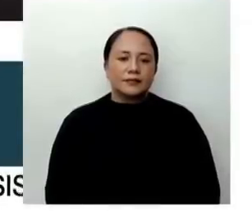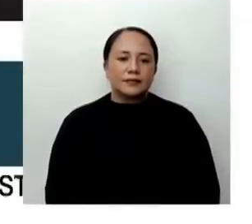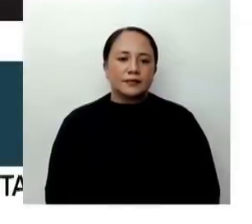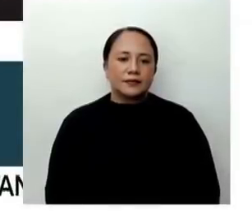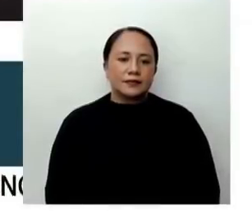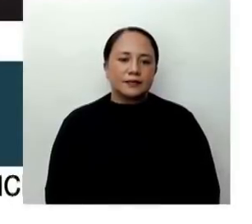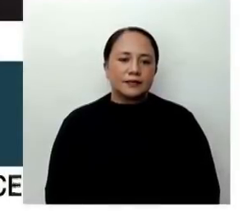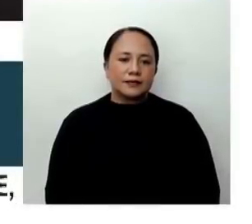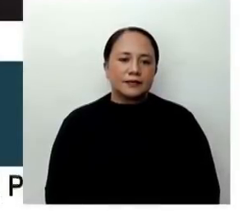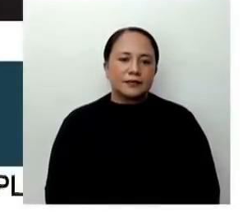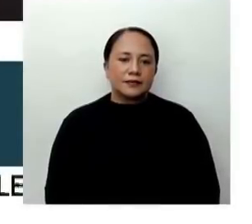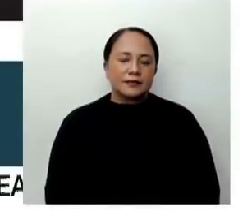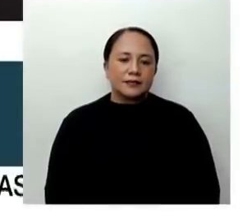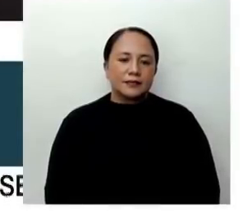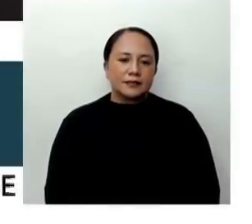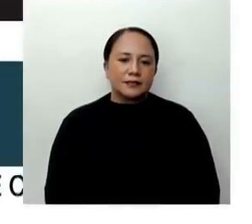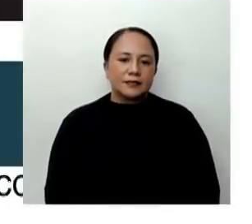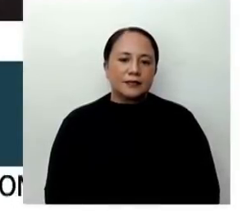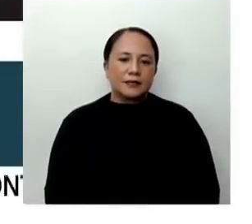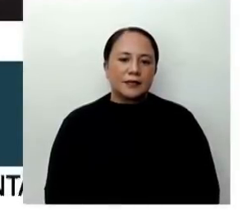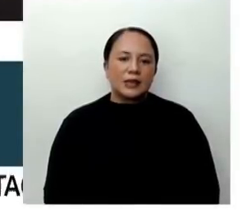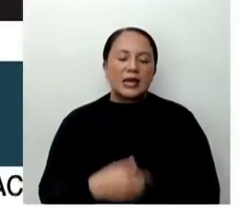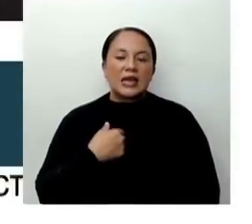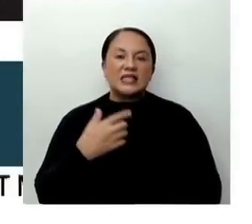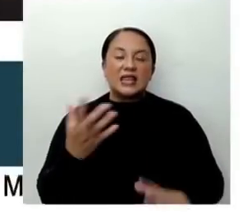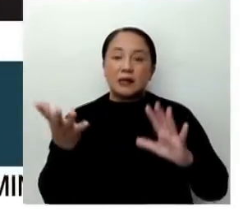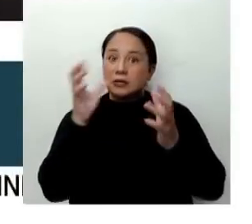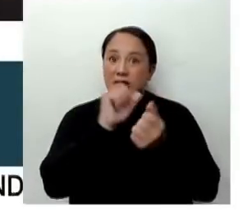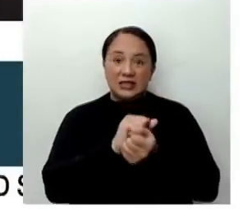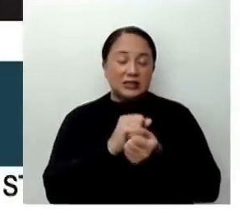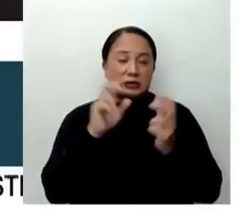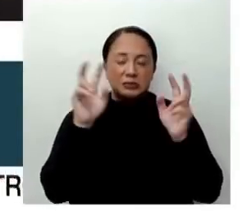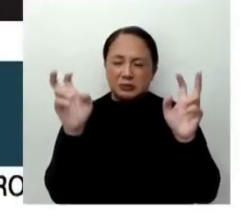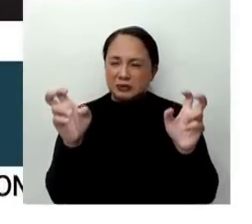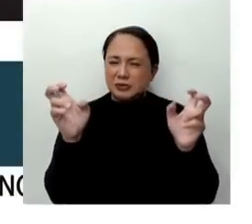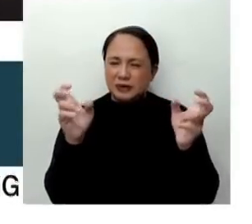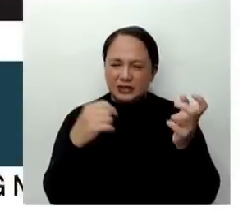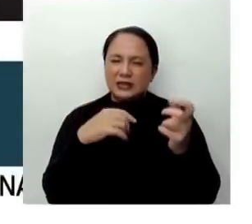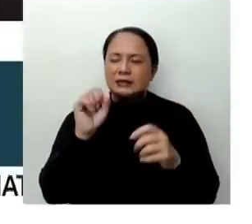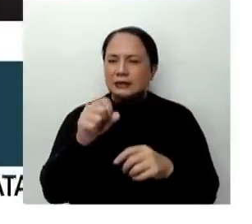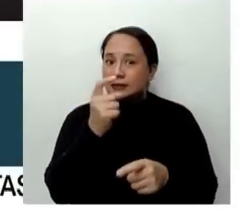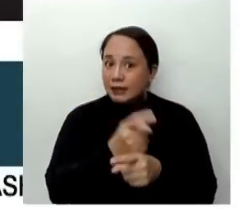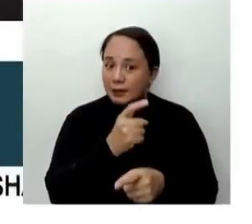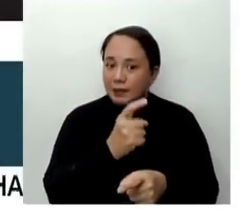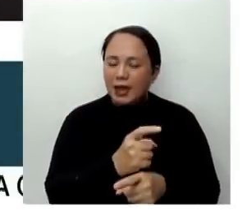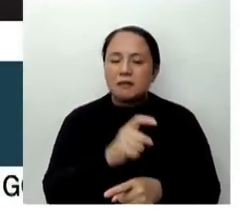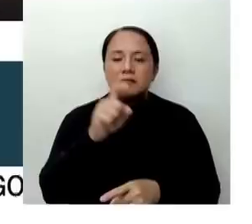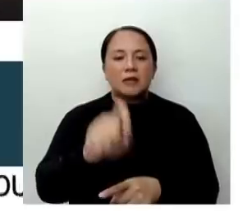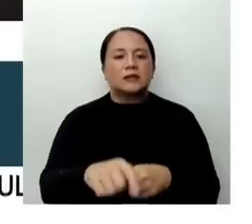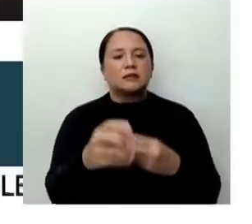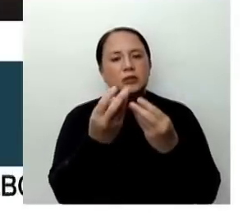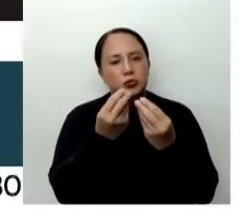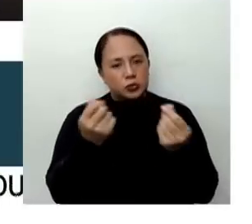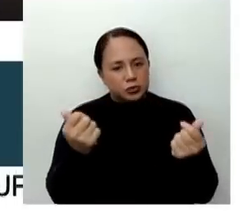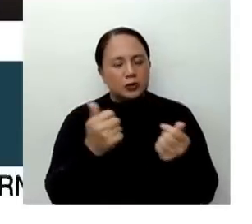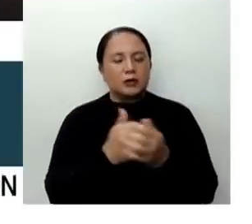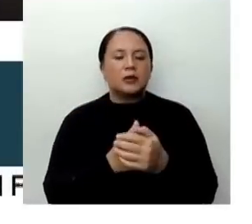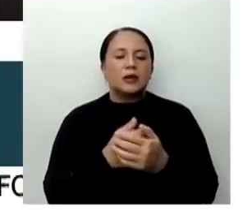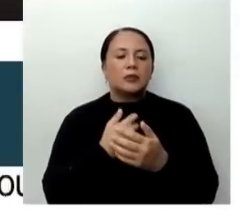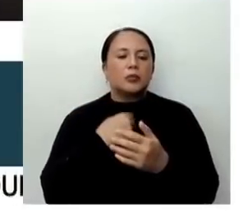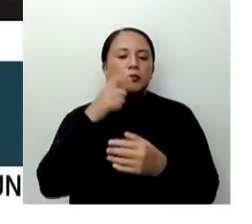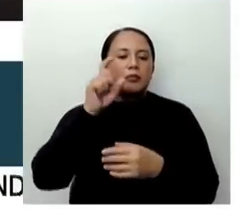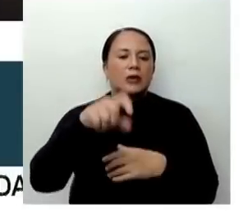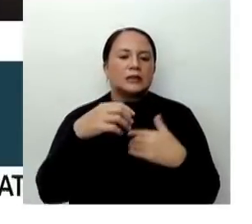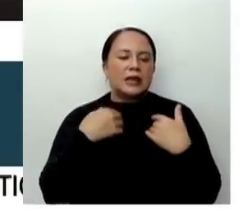The climate change issue is real, and this is something that, yes, you're correct, must be addressed. And we really have to look